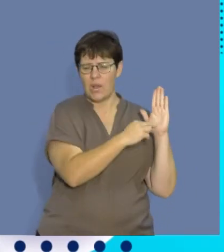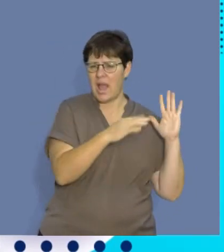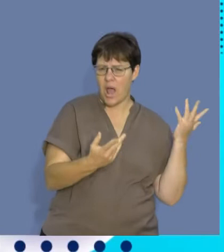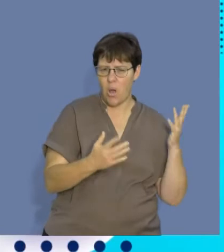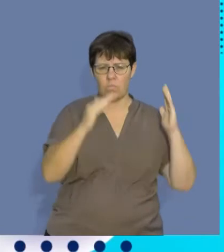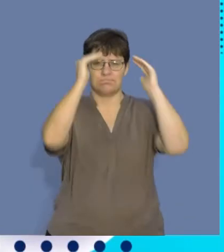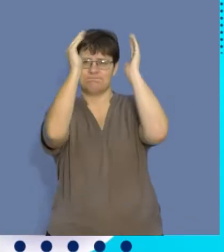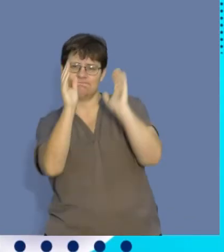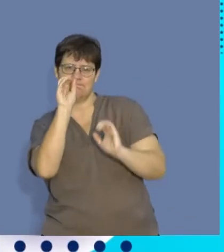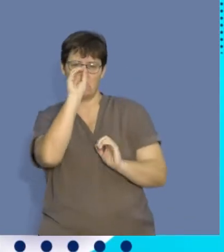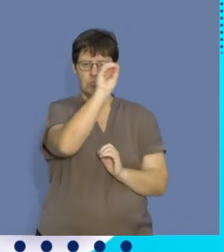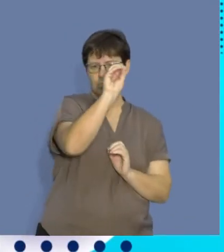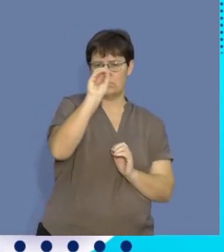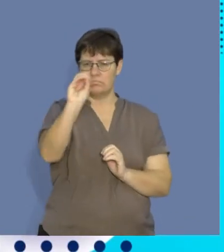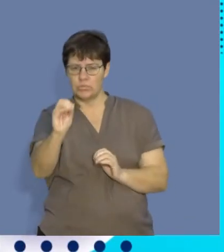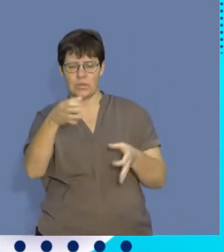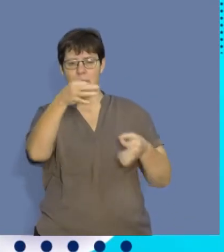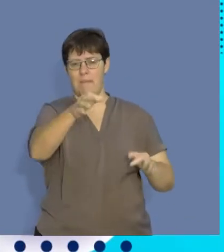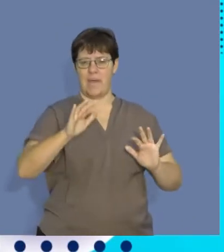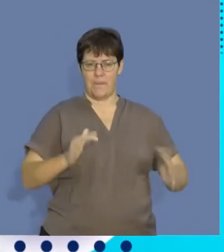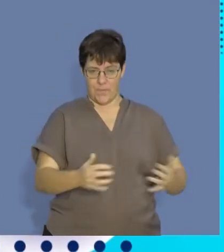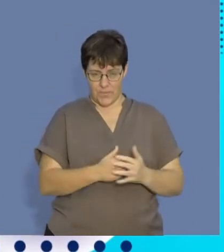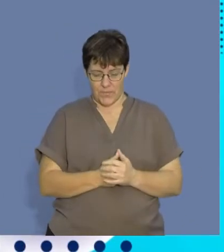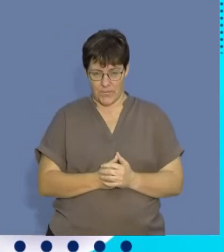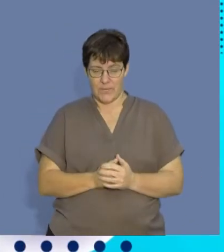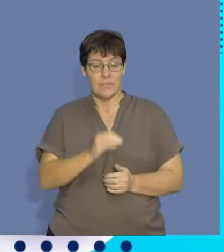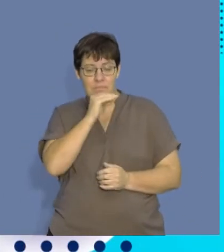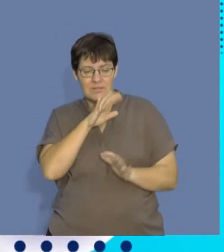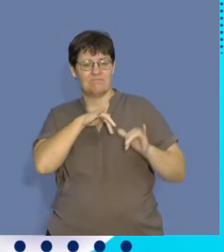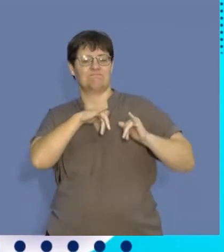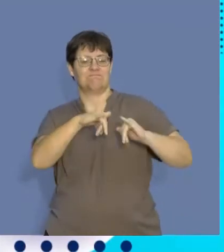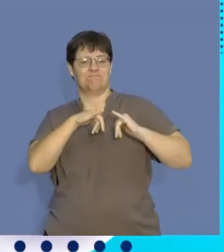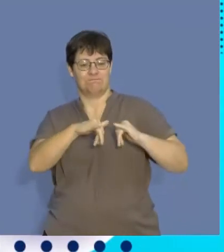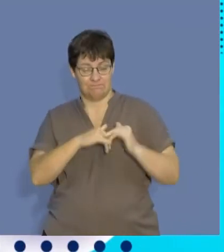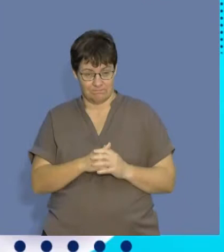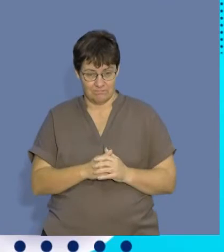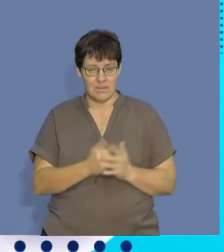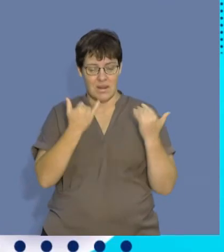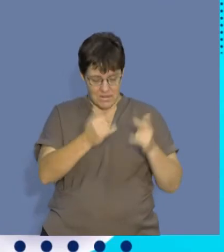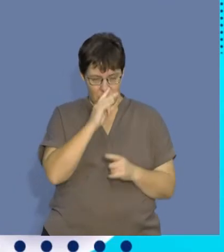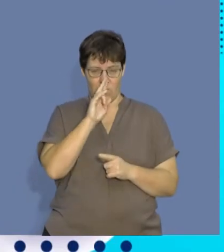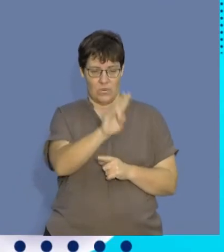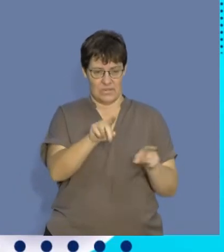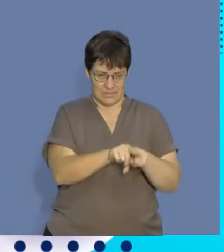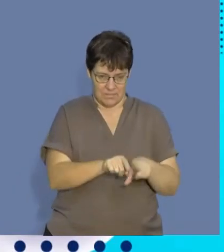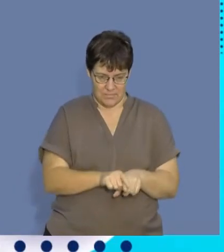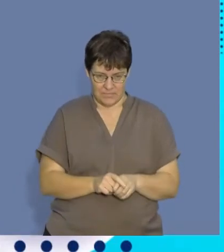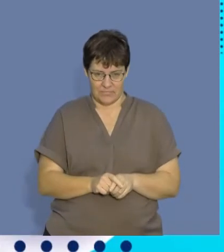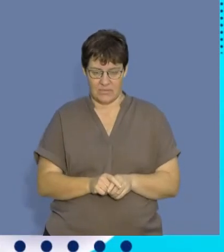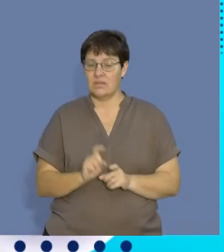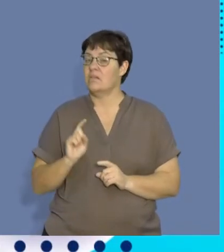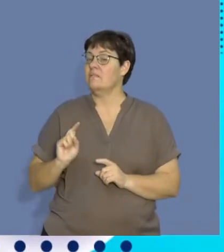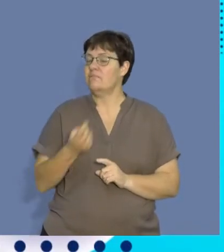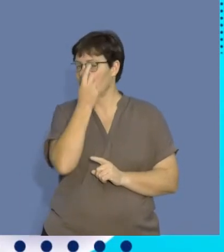with symbols on a piece of paper so that it means the same thing? That's what we're going to look at now. So let's look at